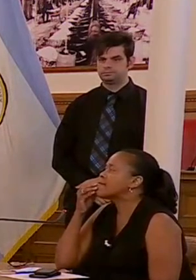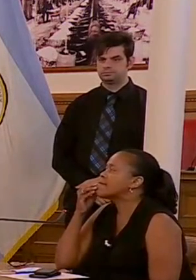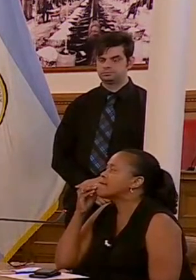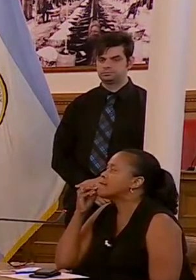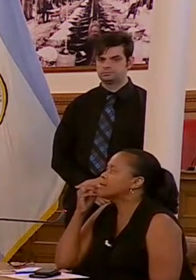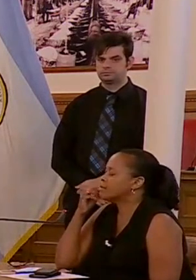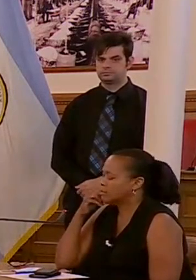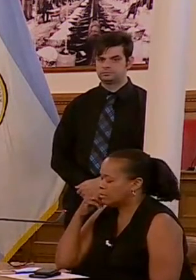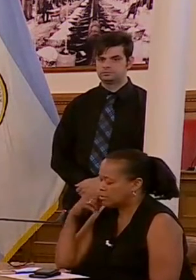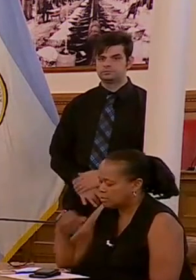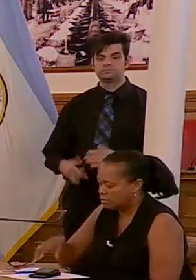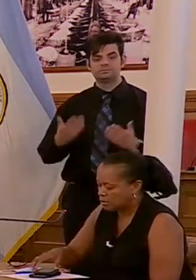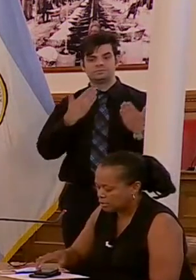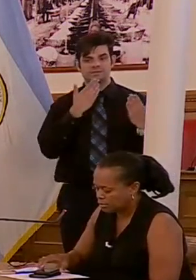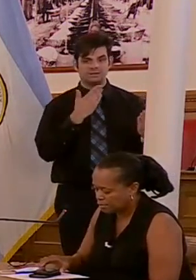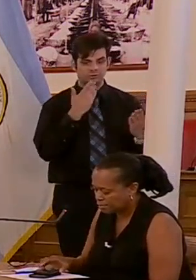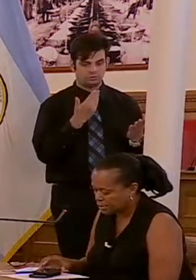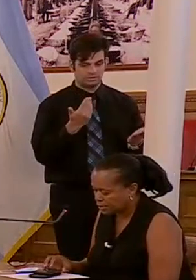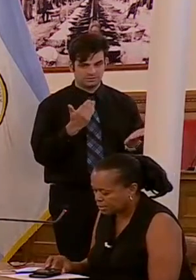the